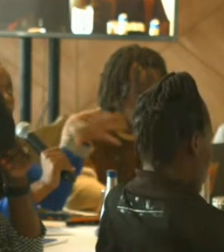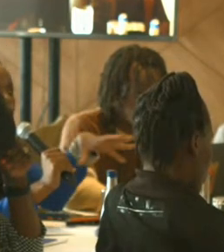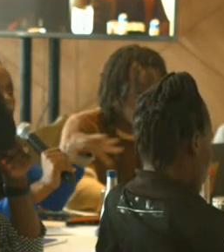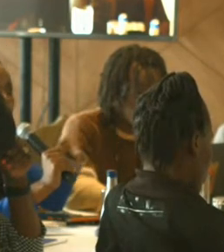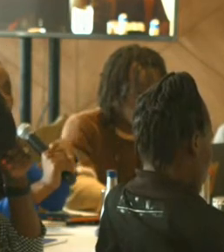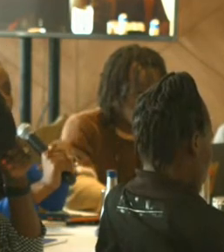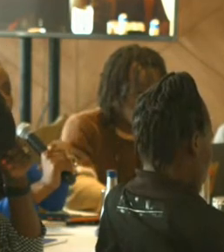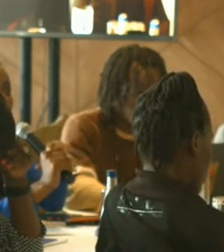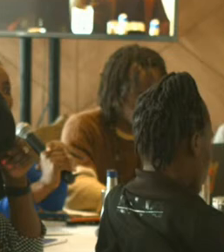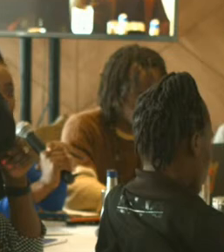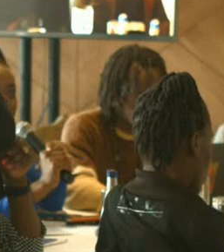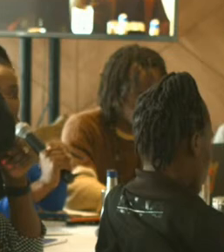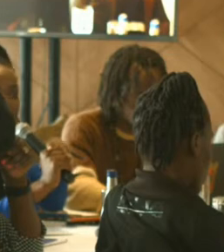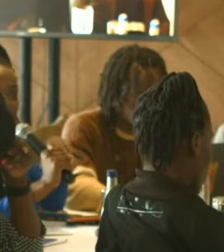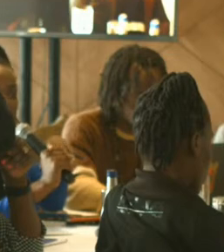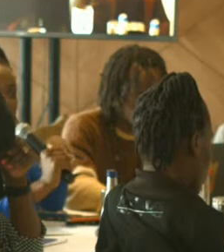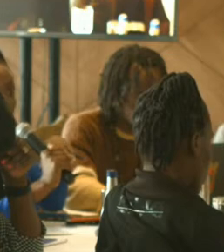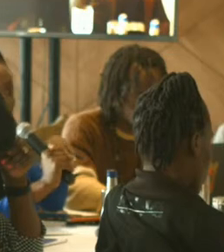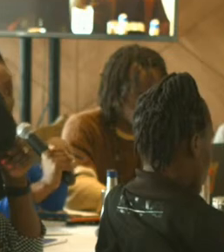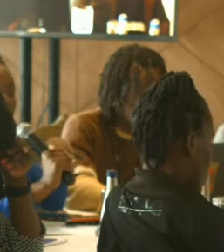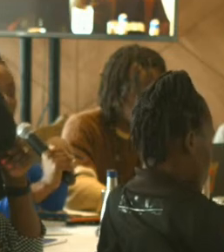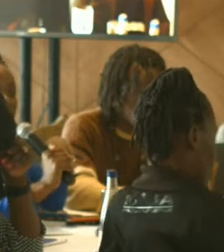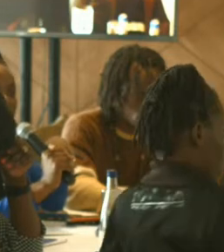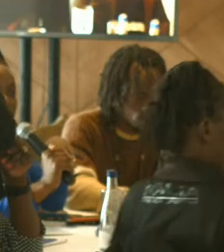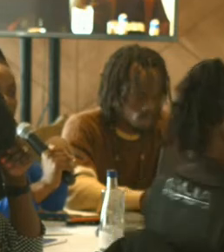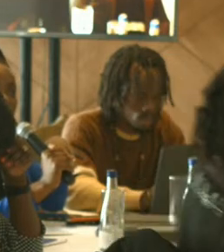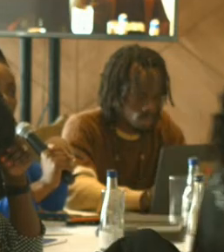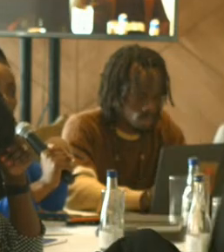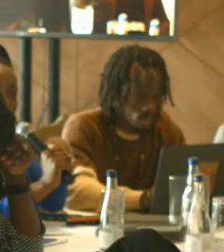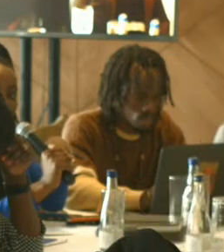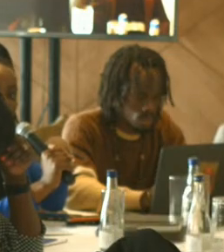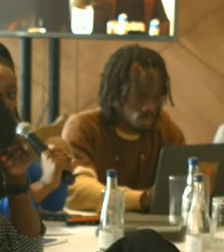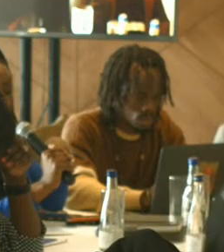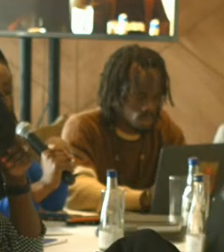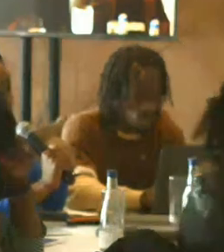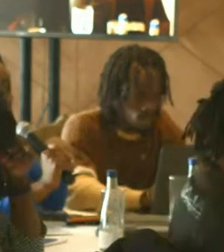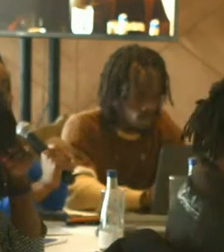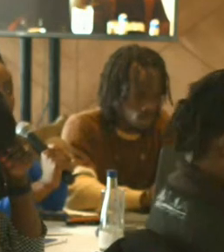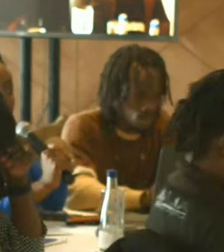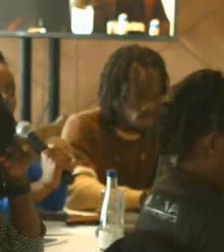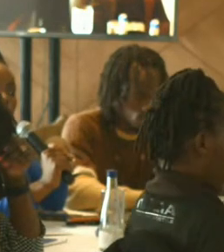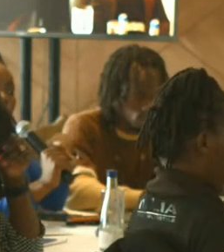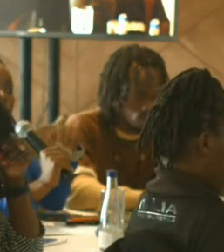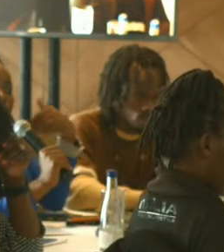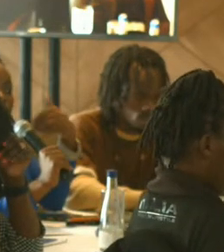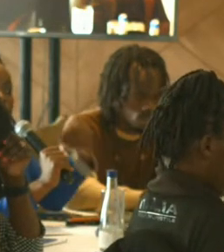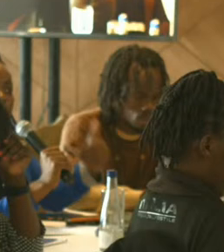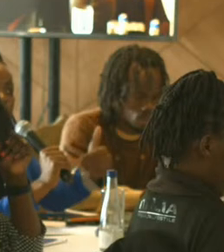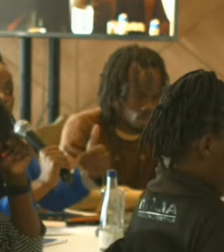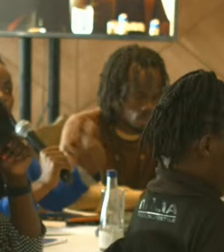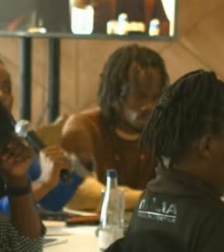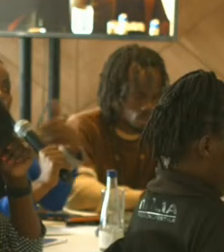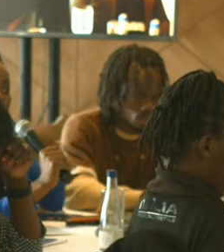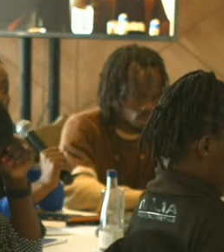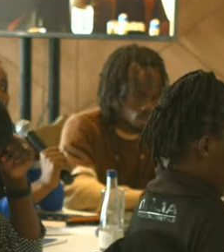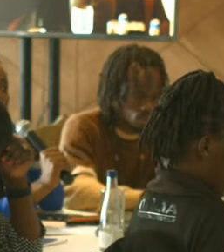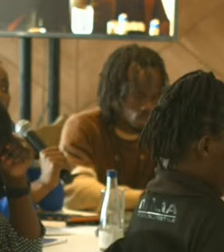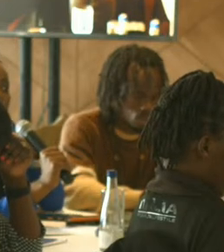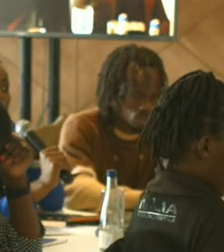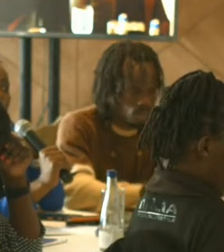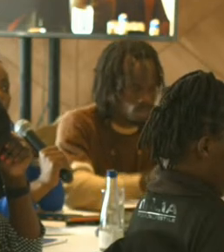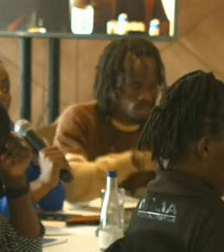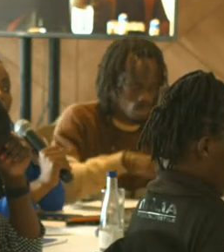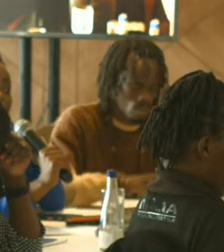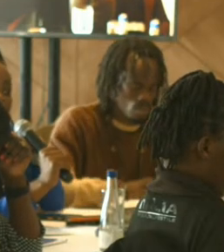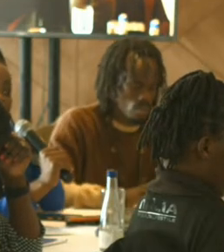Chiefs you know achieves or not have safe spaces where we can meet and Express and also uh besides when we are meeting people because we